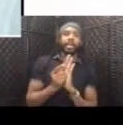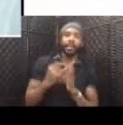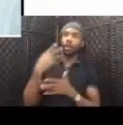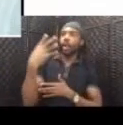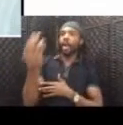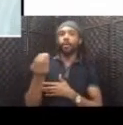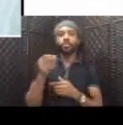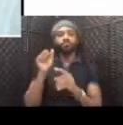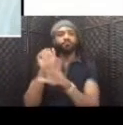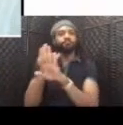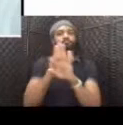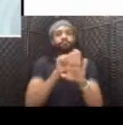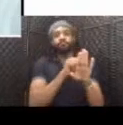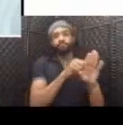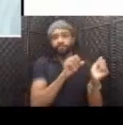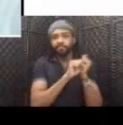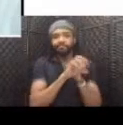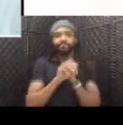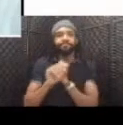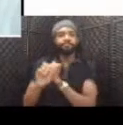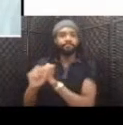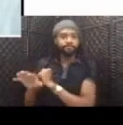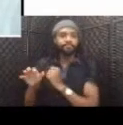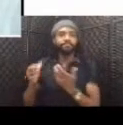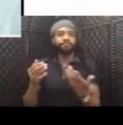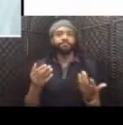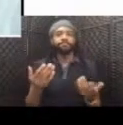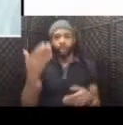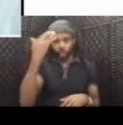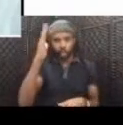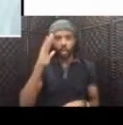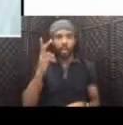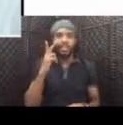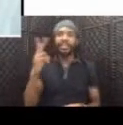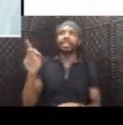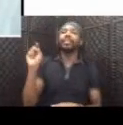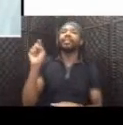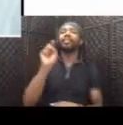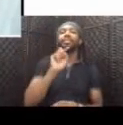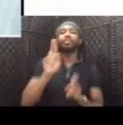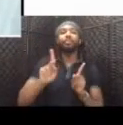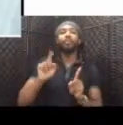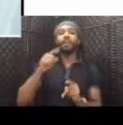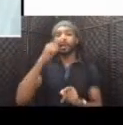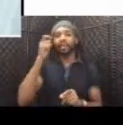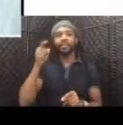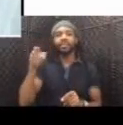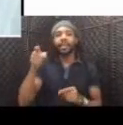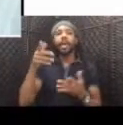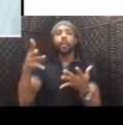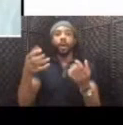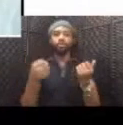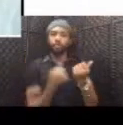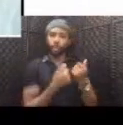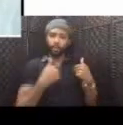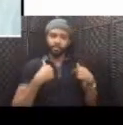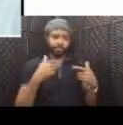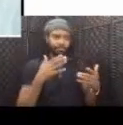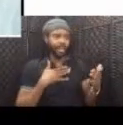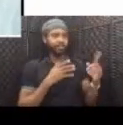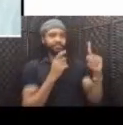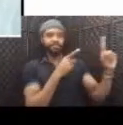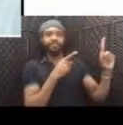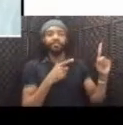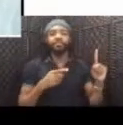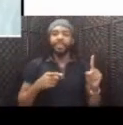people that you're going to go see them because you know that they want to support you in this endeavor. So then